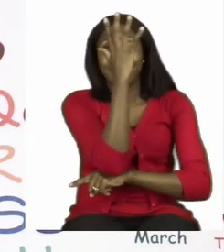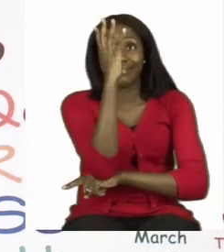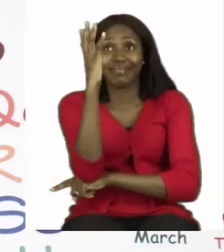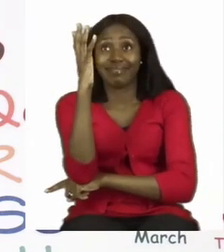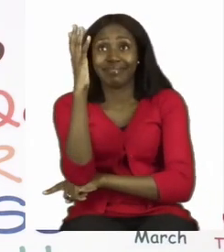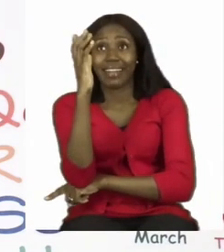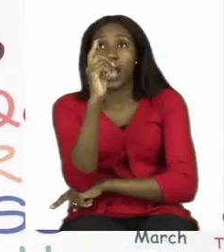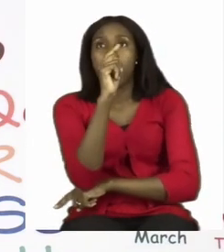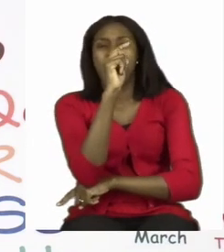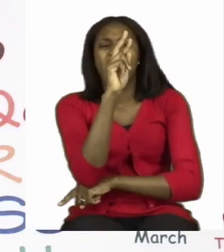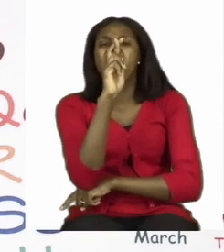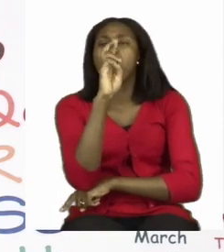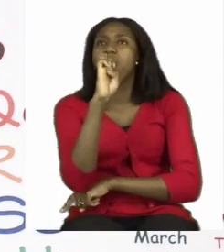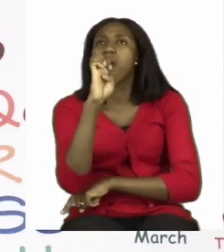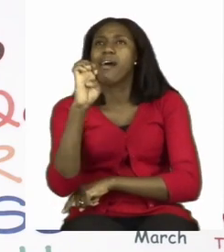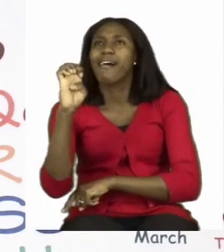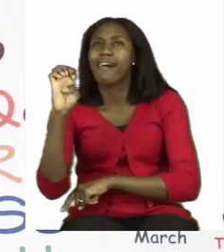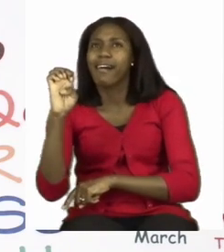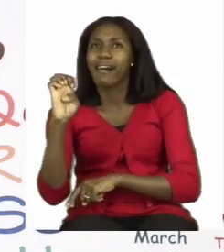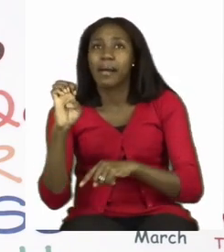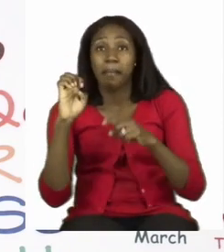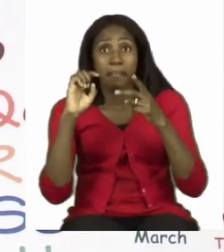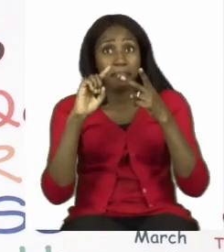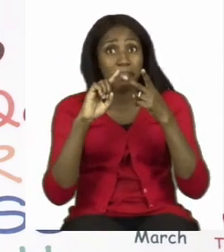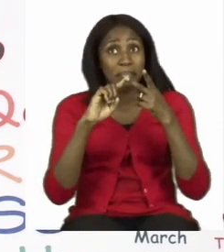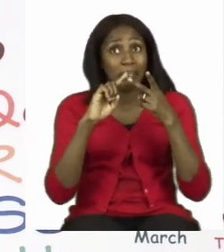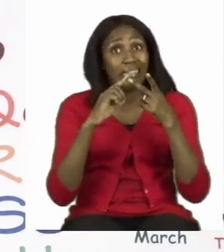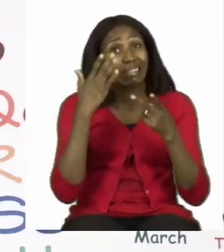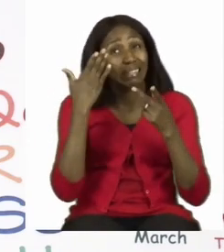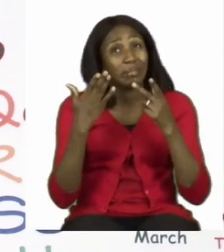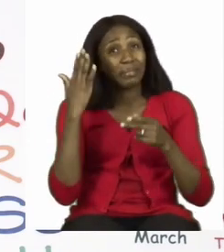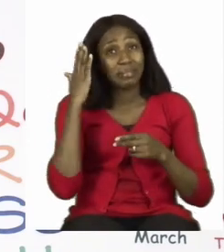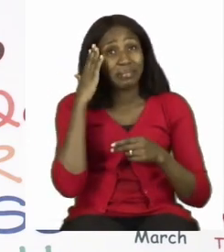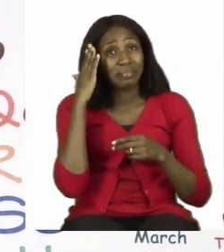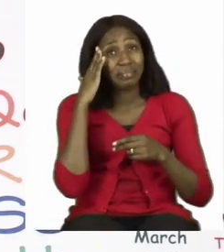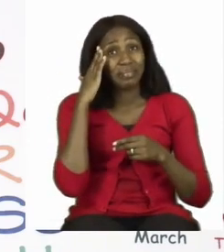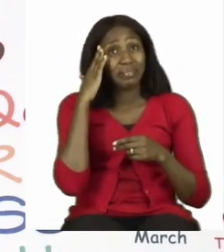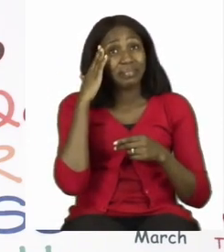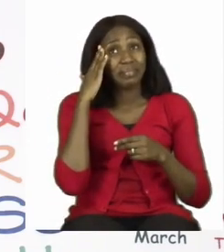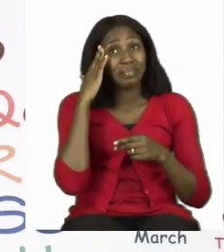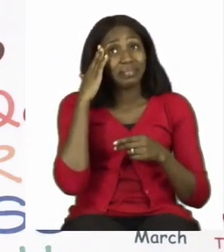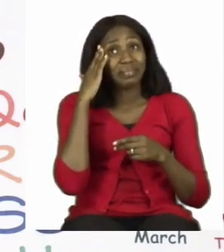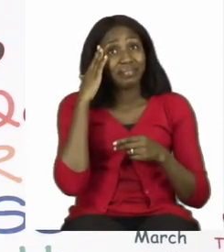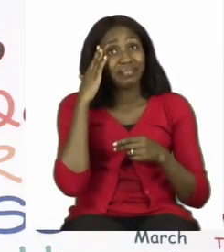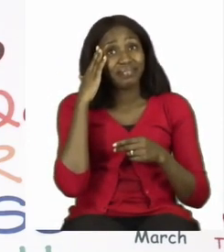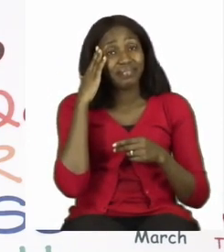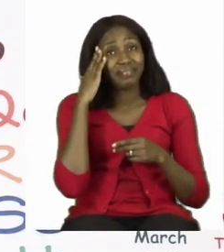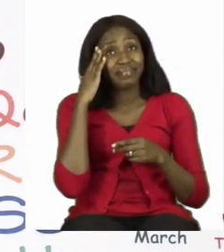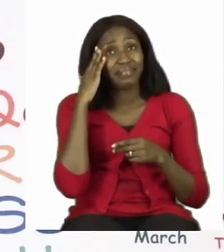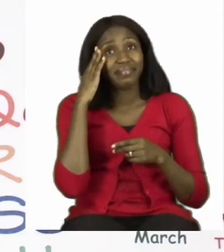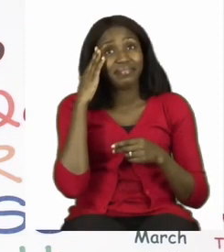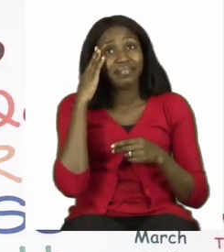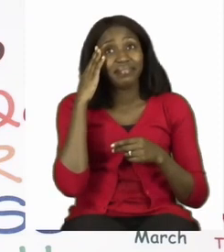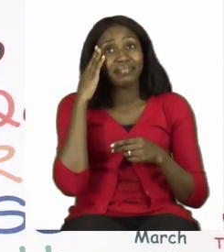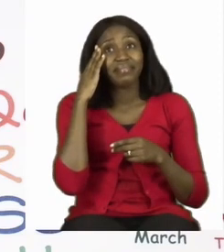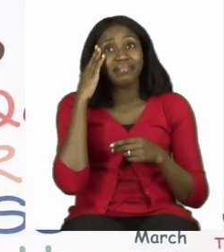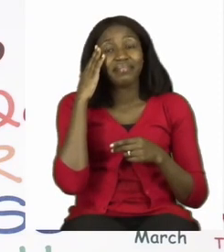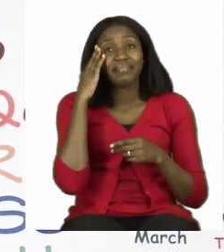tree. The next plant that we might know or that we are aware of